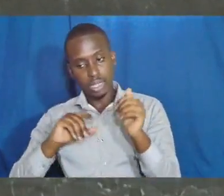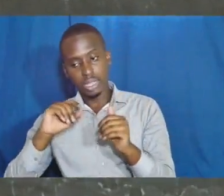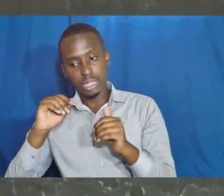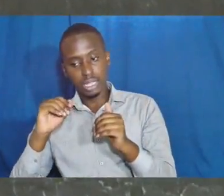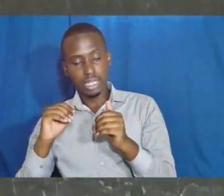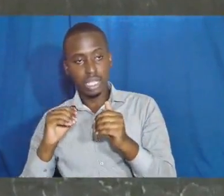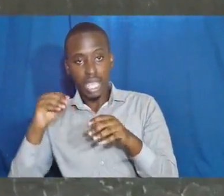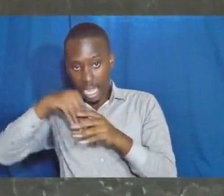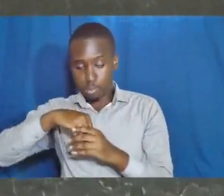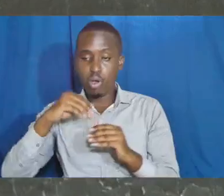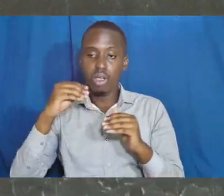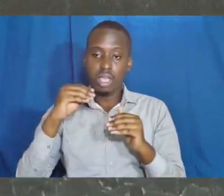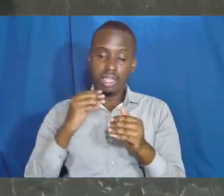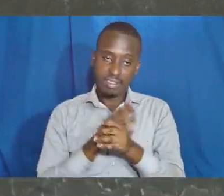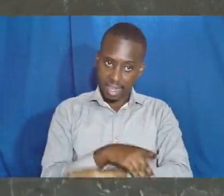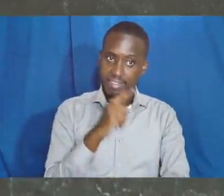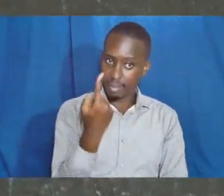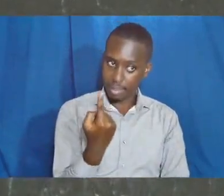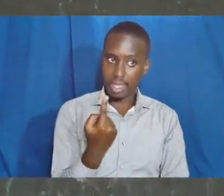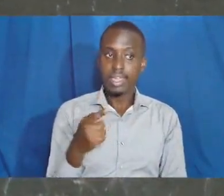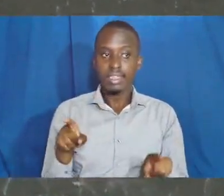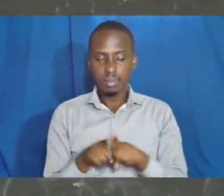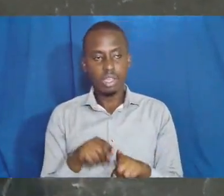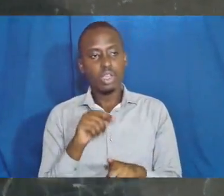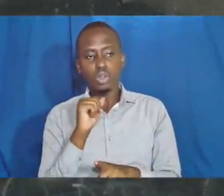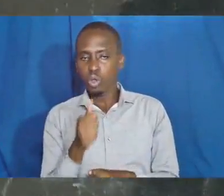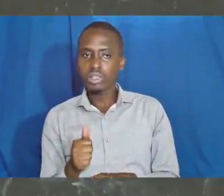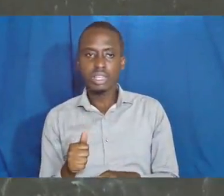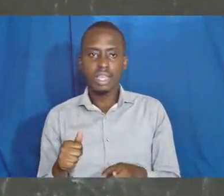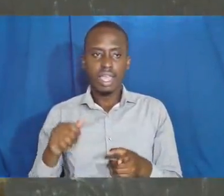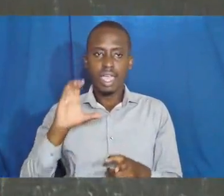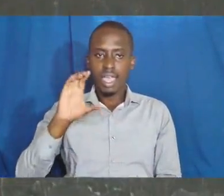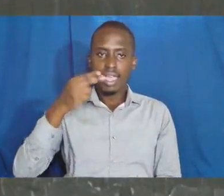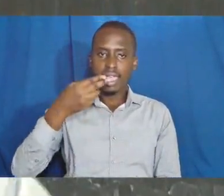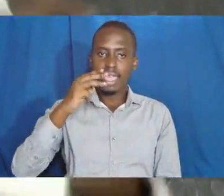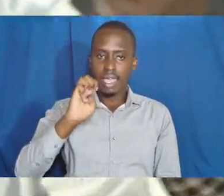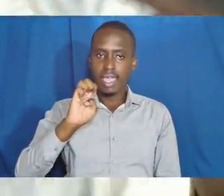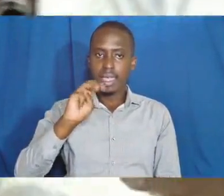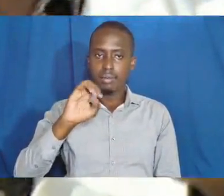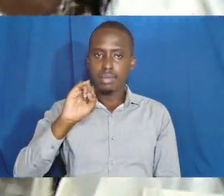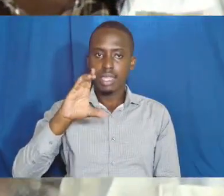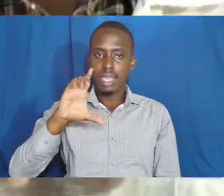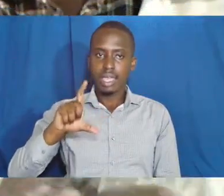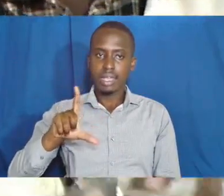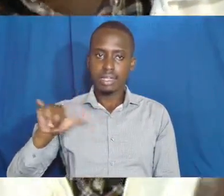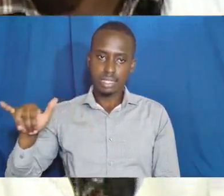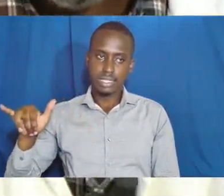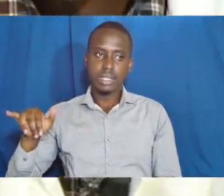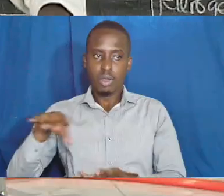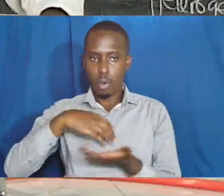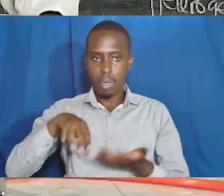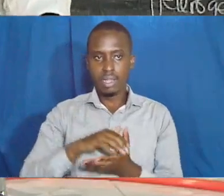contains more than one component, and they are not chemically combined. By just using simple